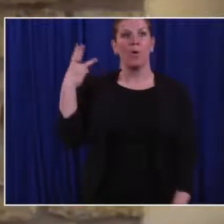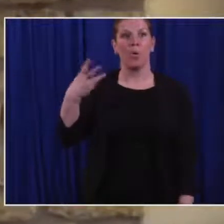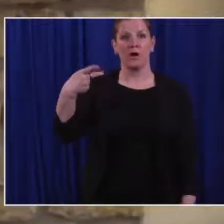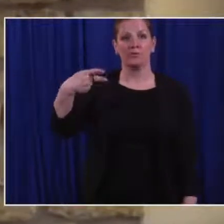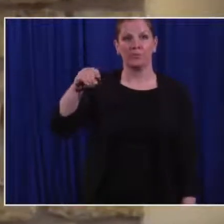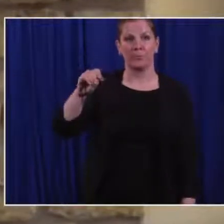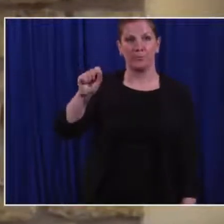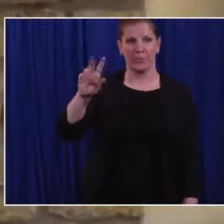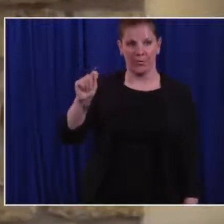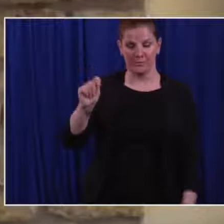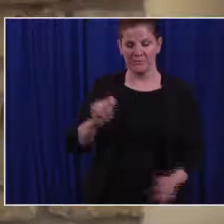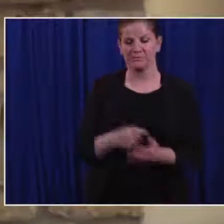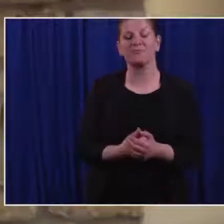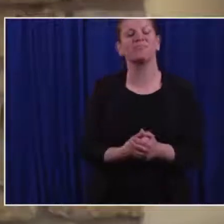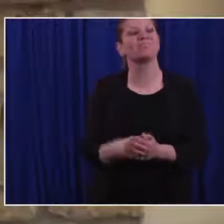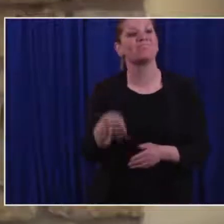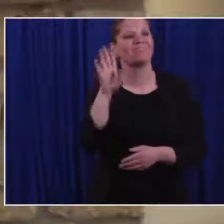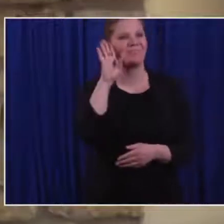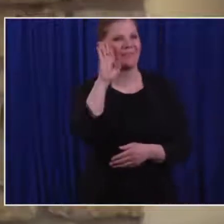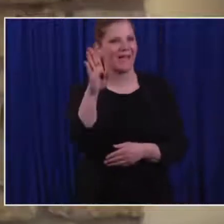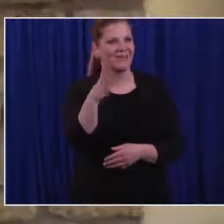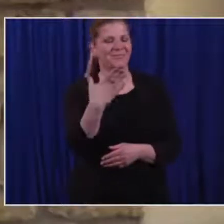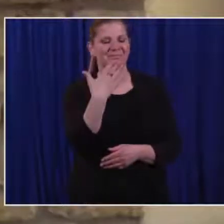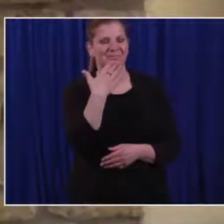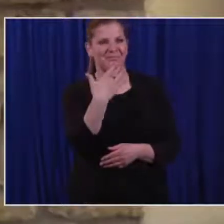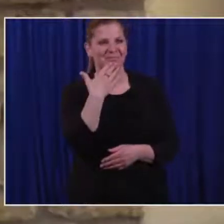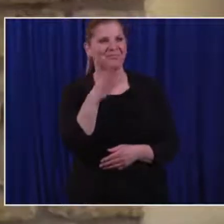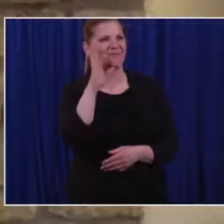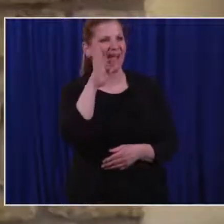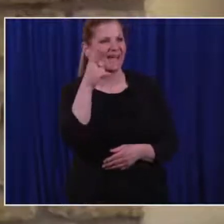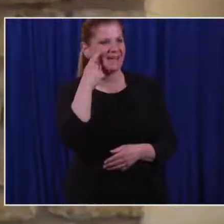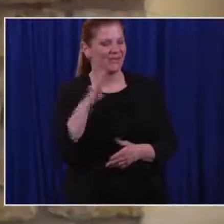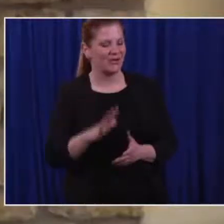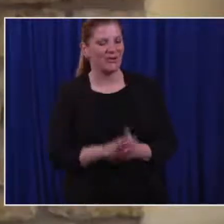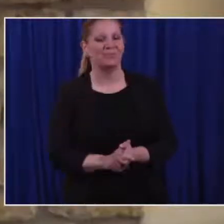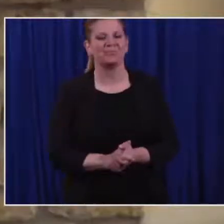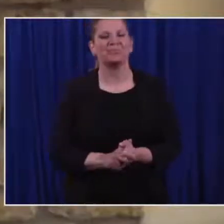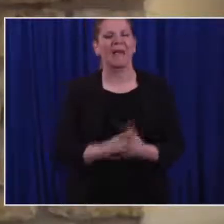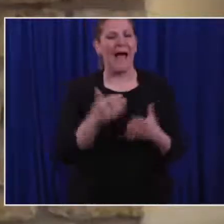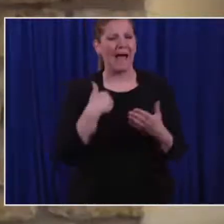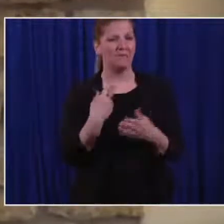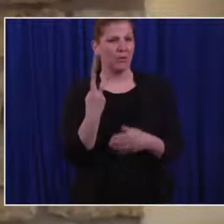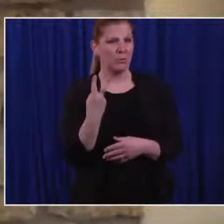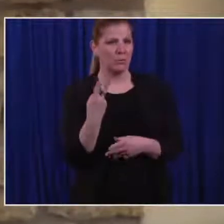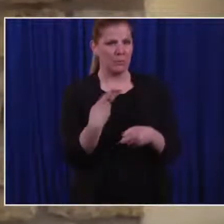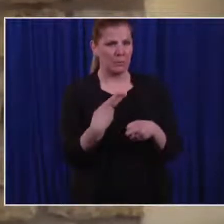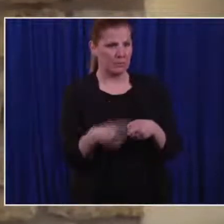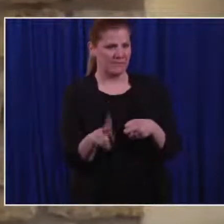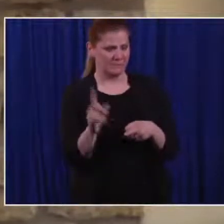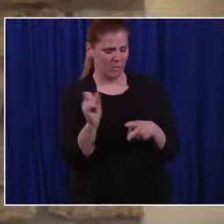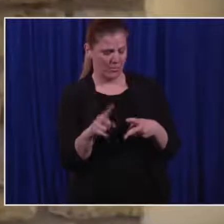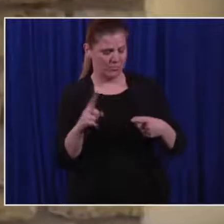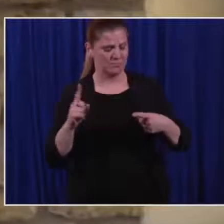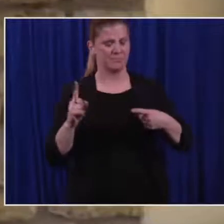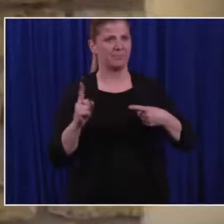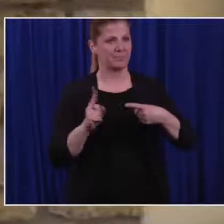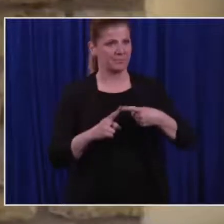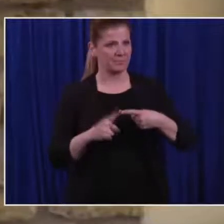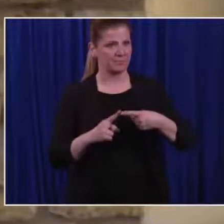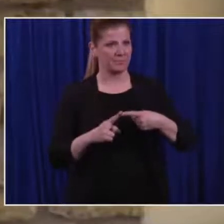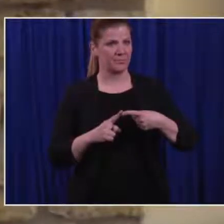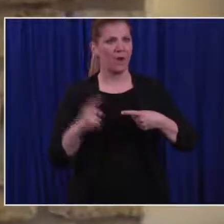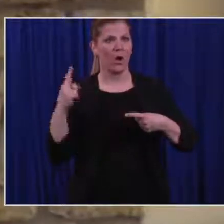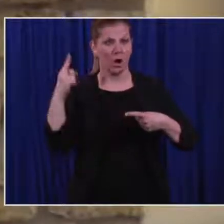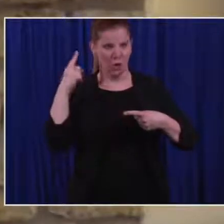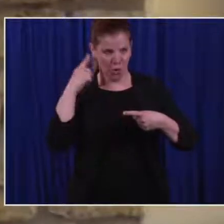Hi there. Thank you. Hi, Governor. I wonder if I could ask two brief questions. The first is, we've been hearing that there's going to soon